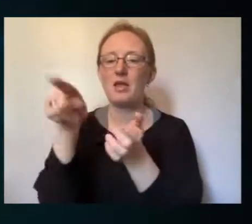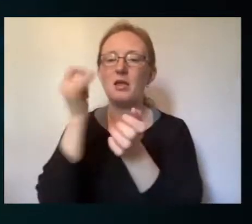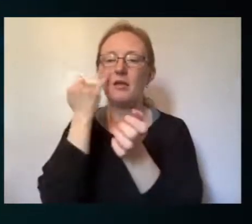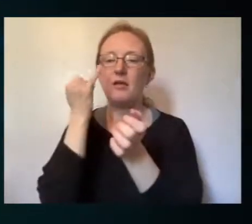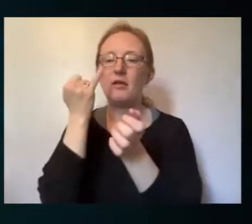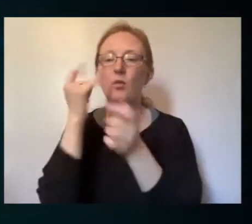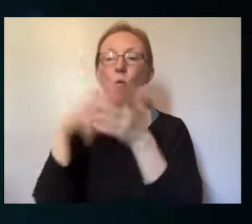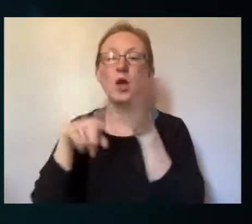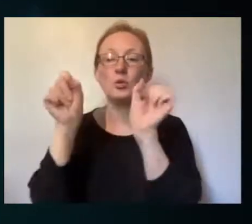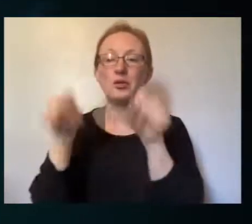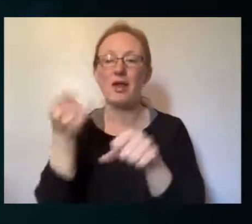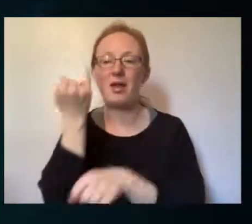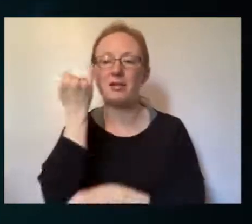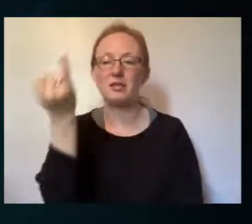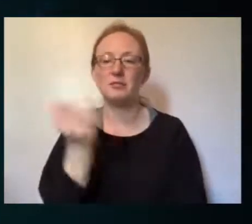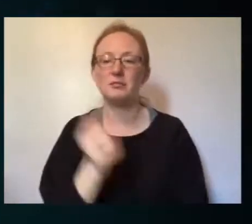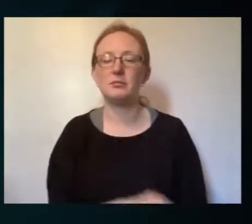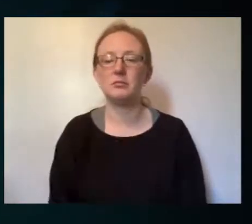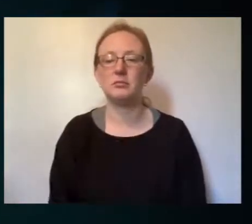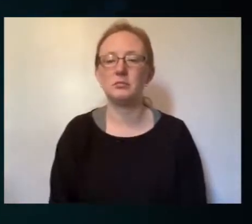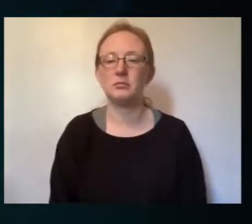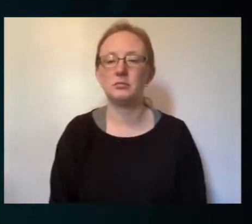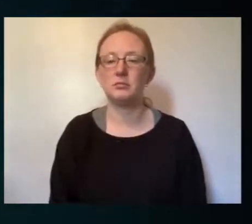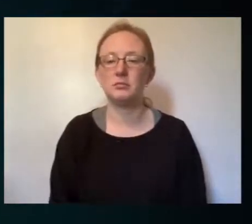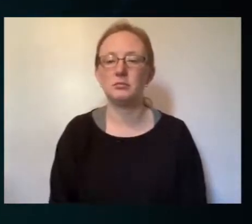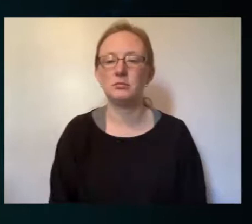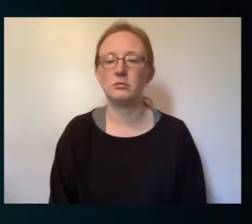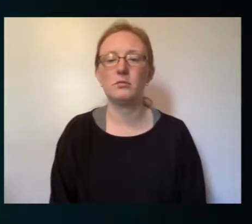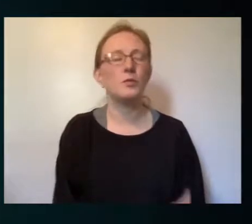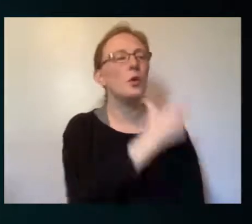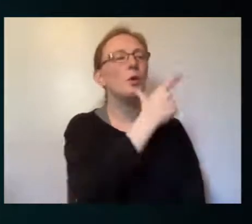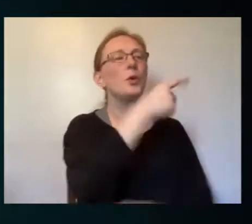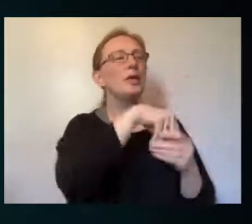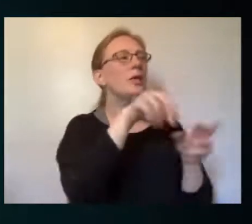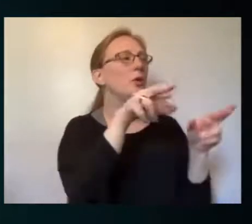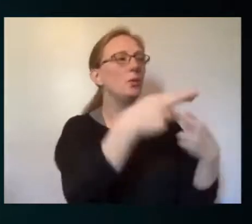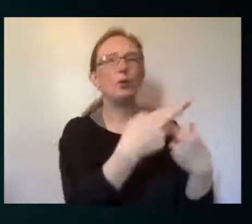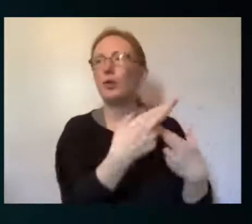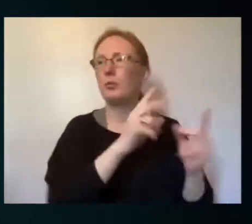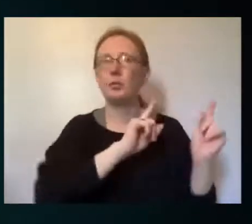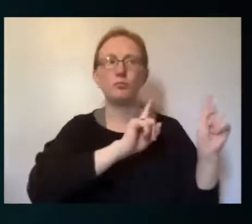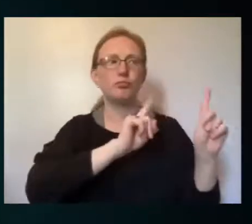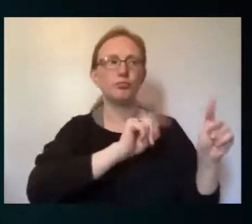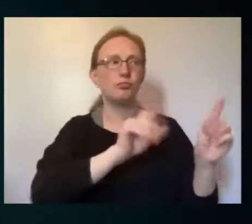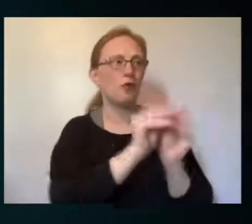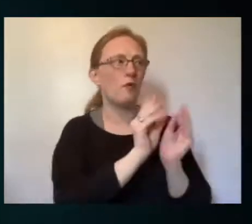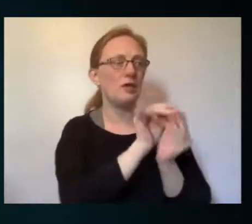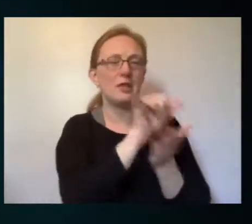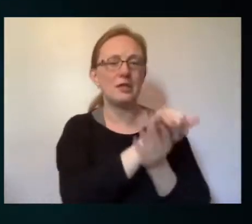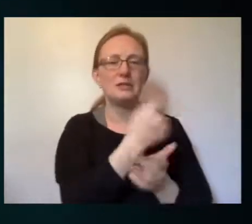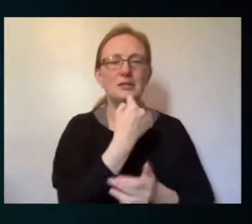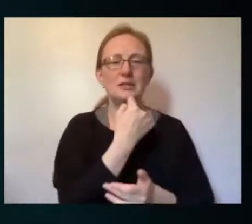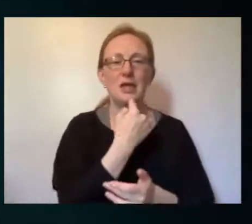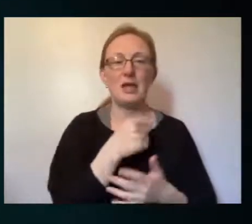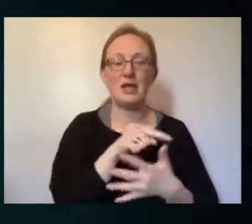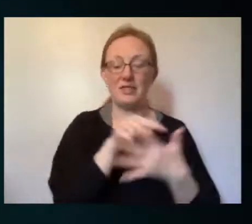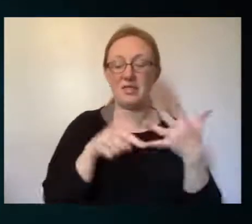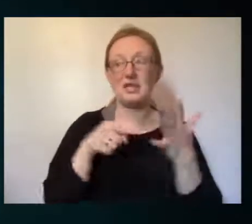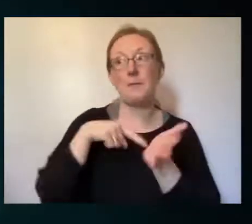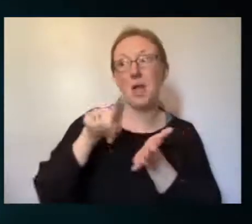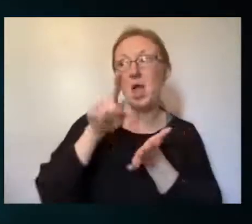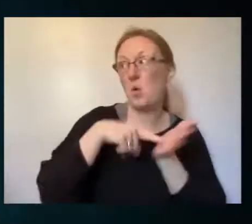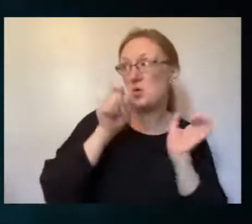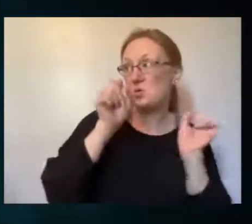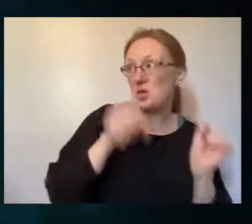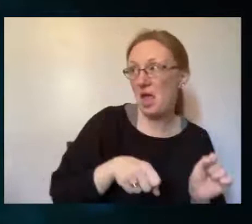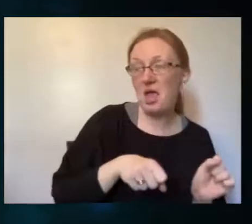So has anyone currently in the room been to a conference that's employed, say, one of these pay what you can or